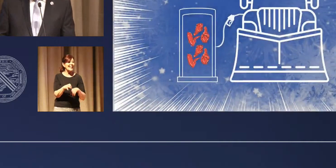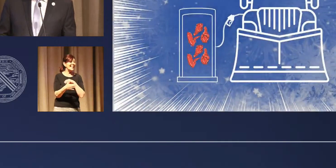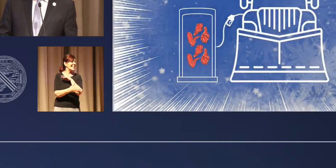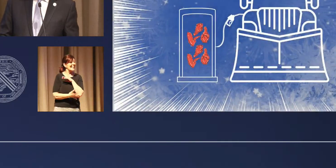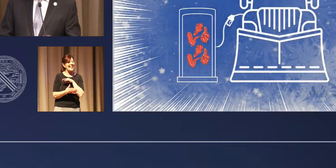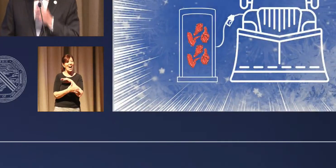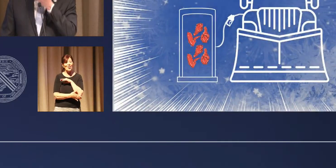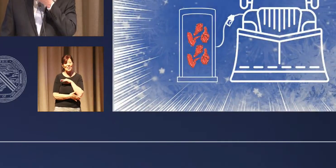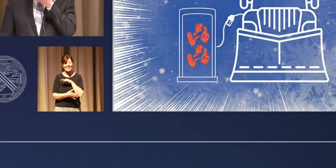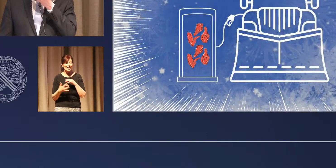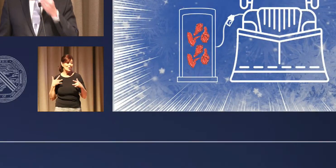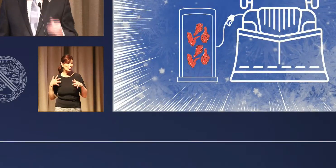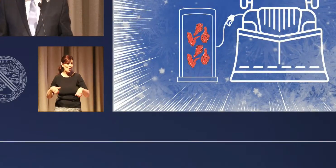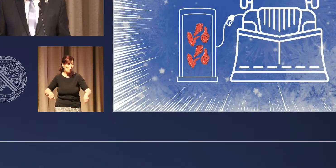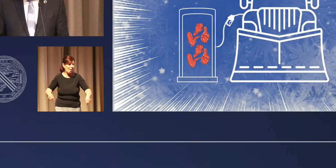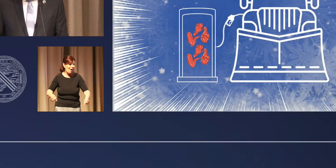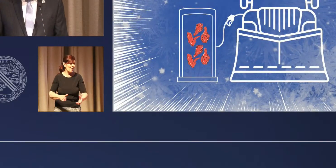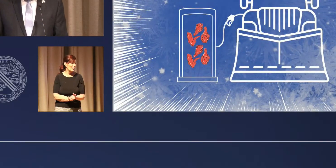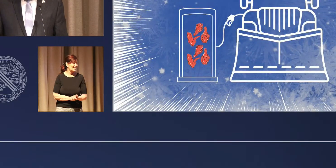snowplows.